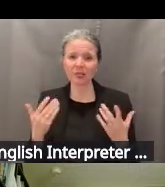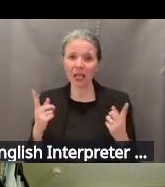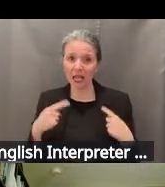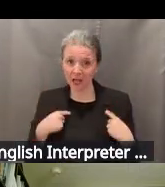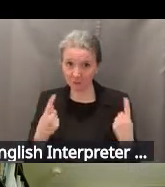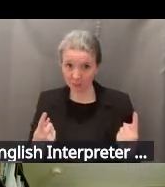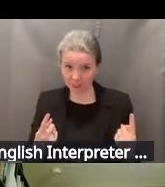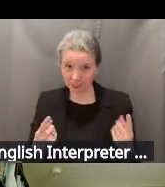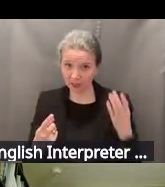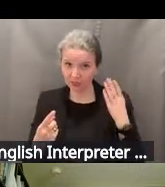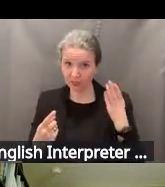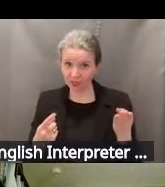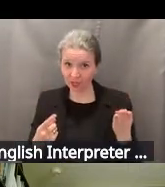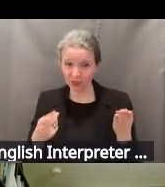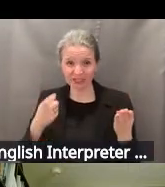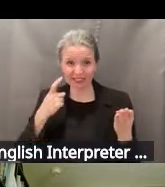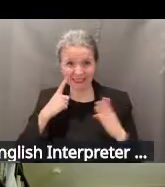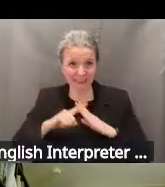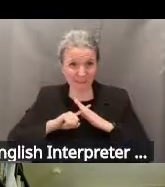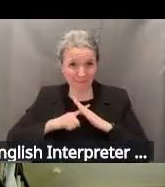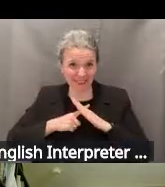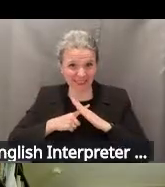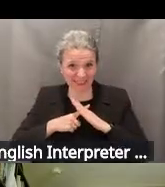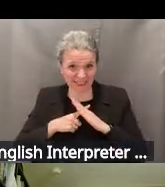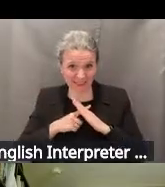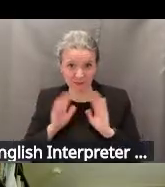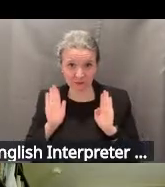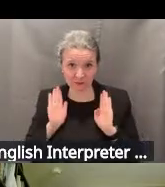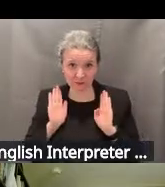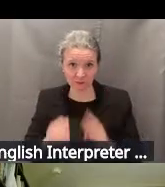been there since the beginning?